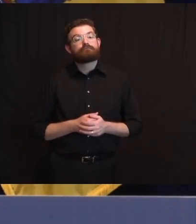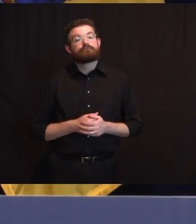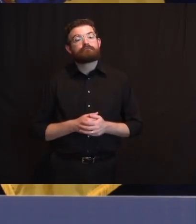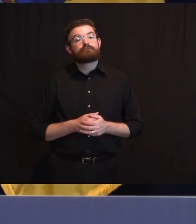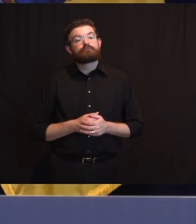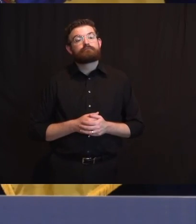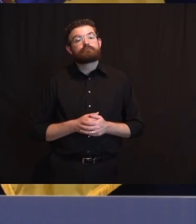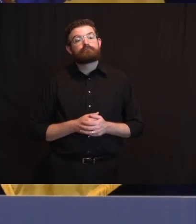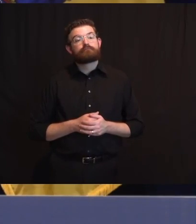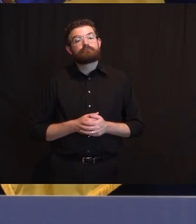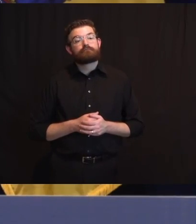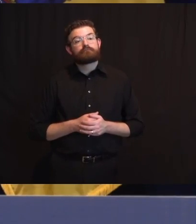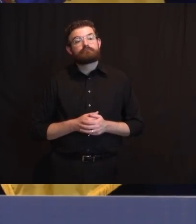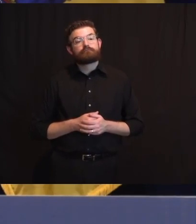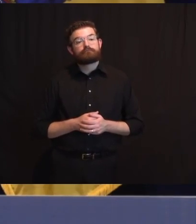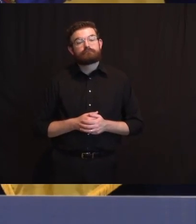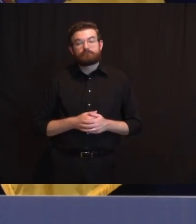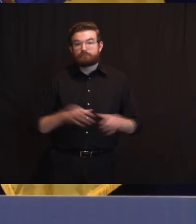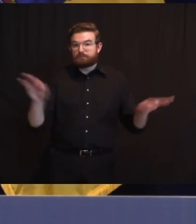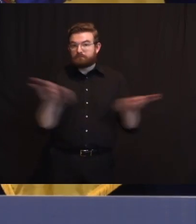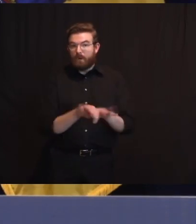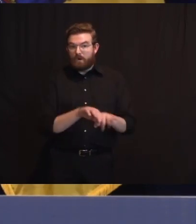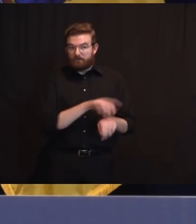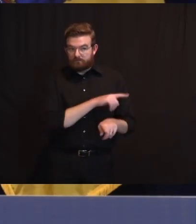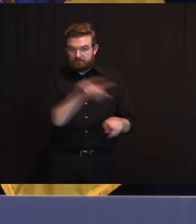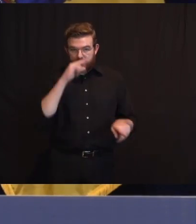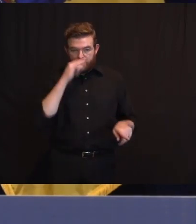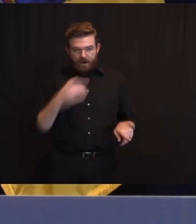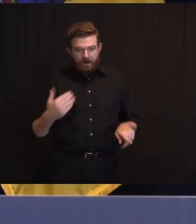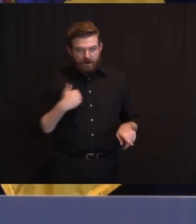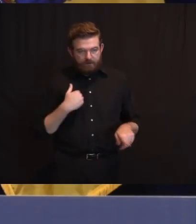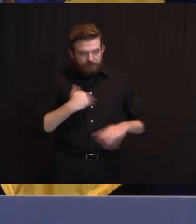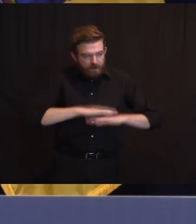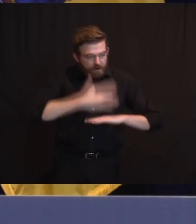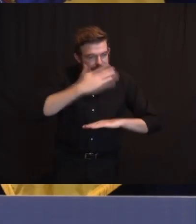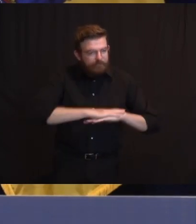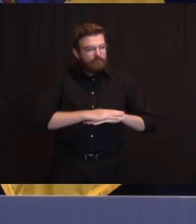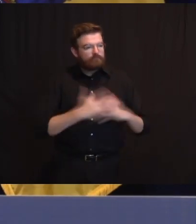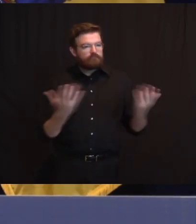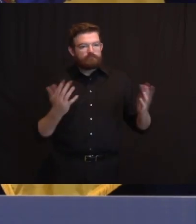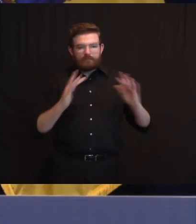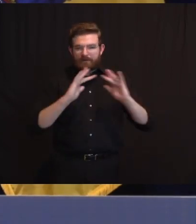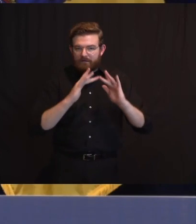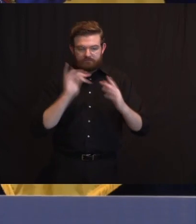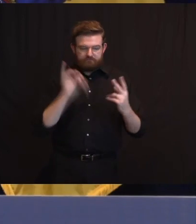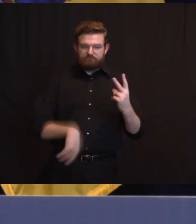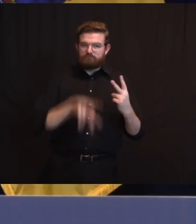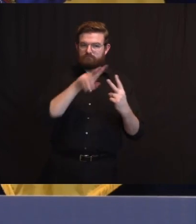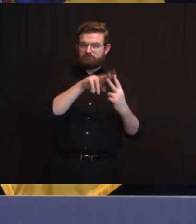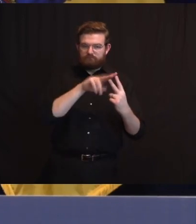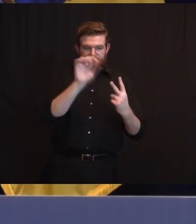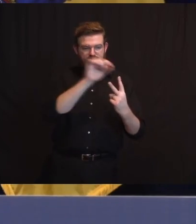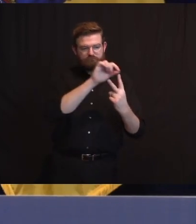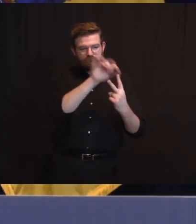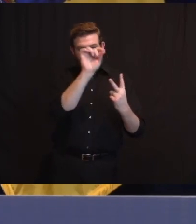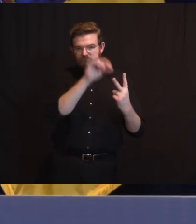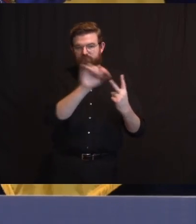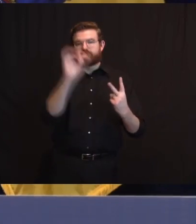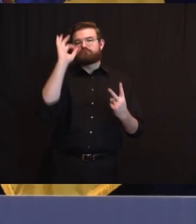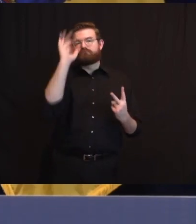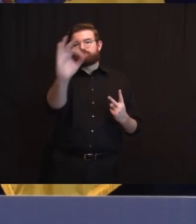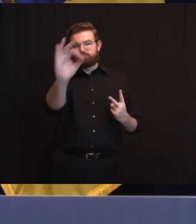device and to get every kid internet connectivity. That's one that we're able to check the box on. But we want to